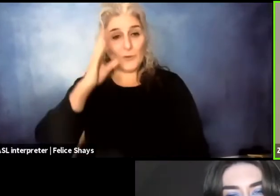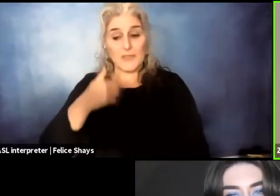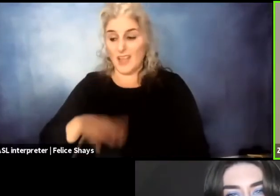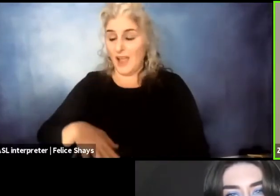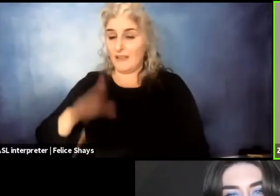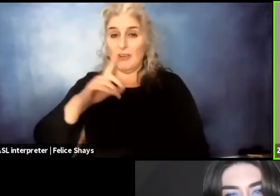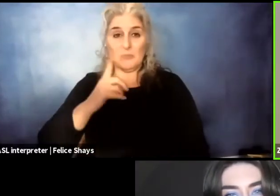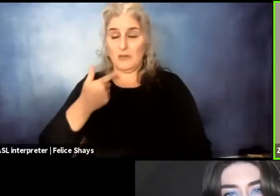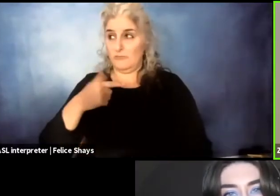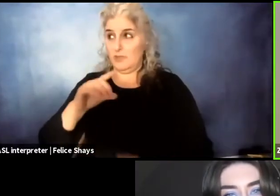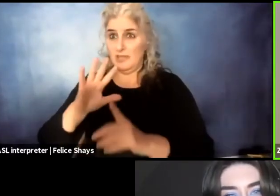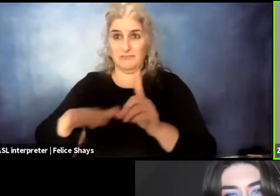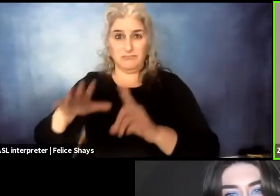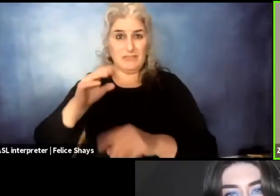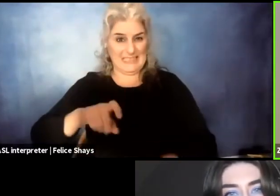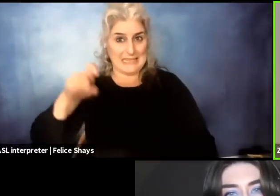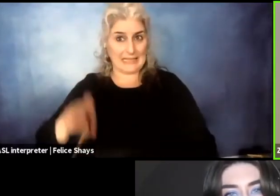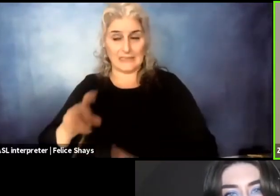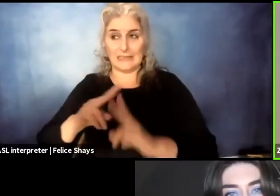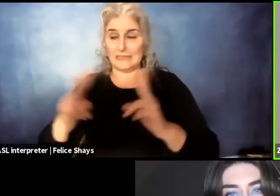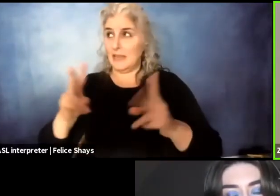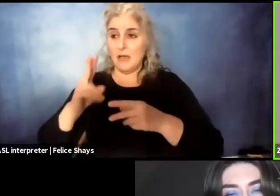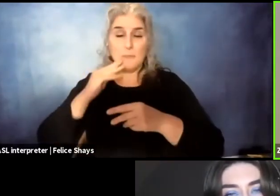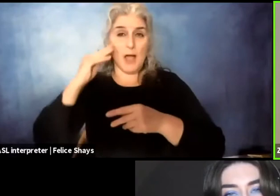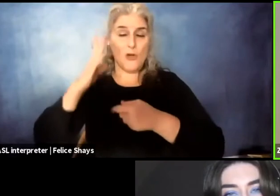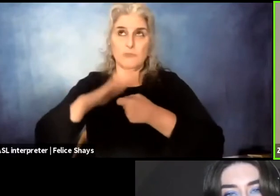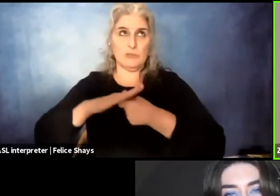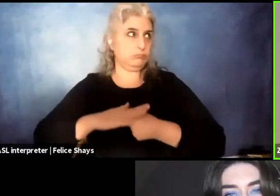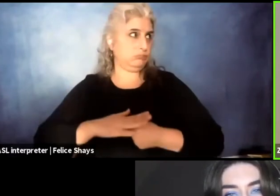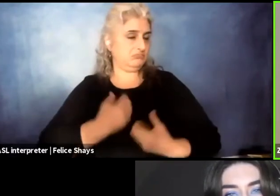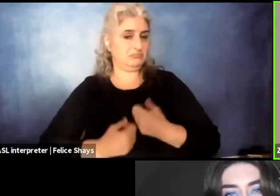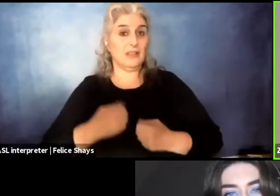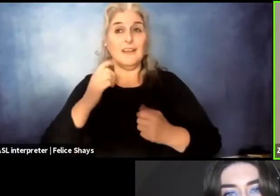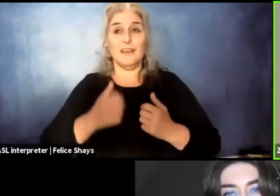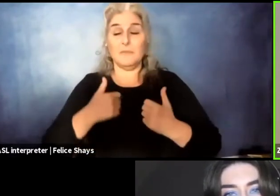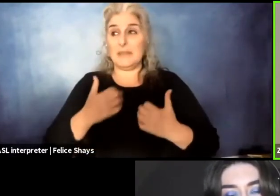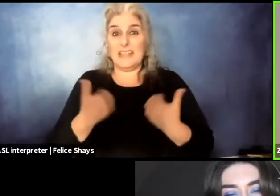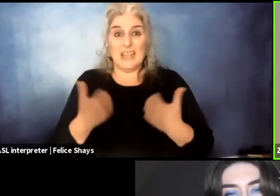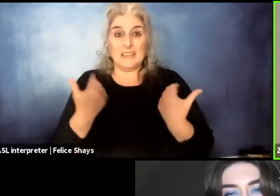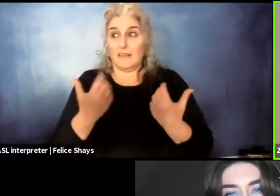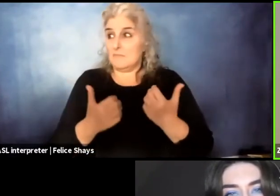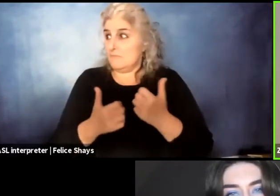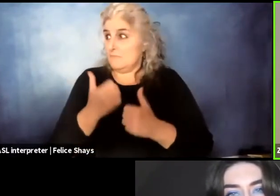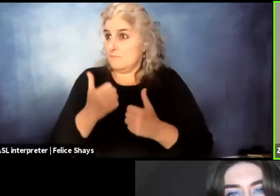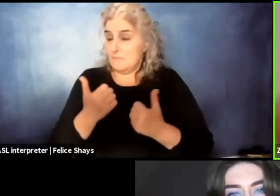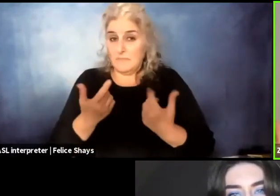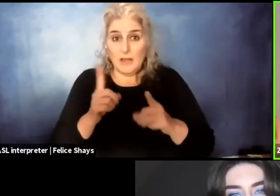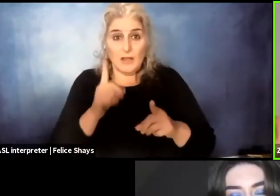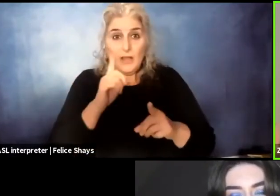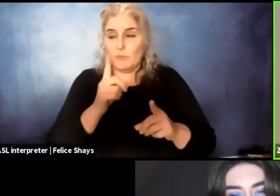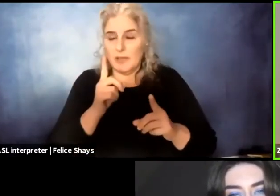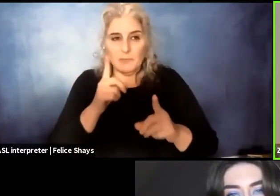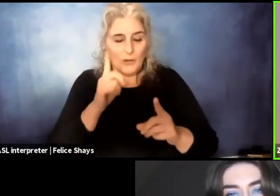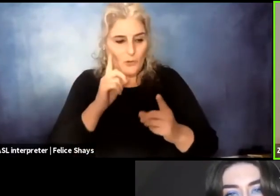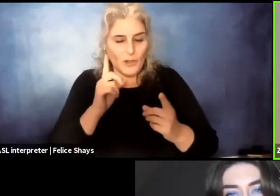repressed circumstance in Texas, where most of my early days were centered around discovering my sexuality